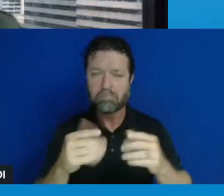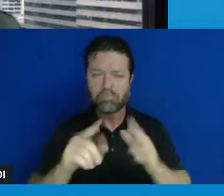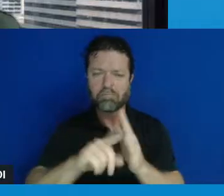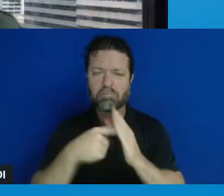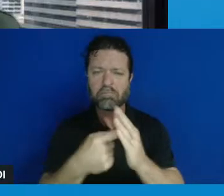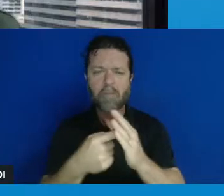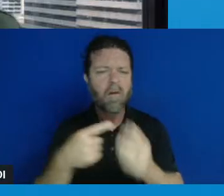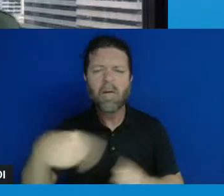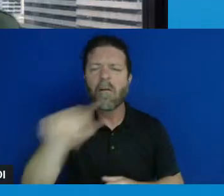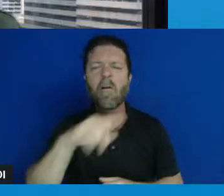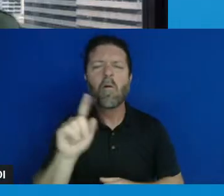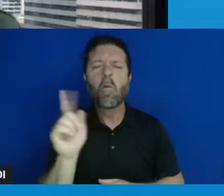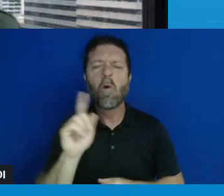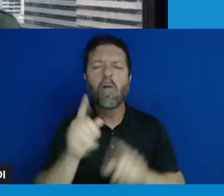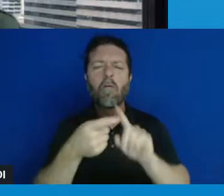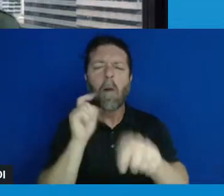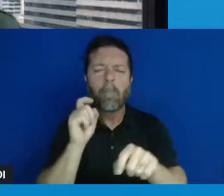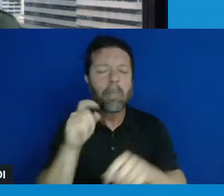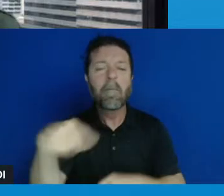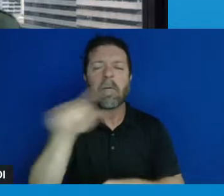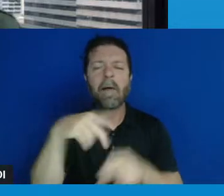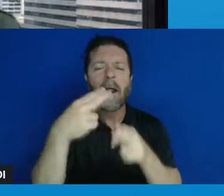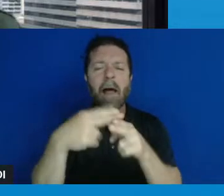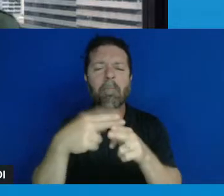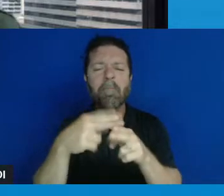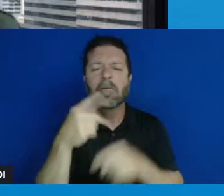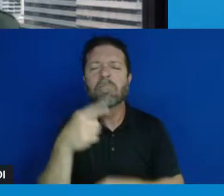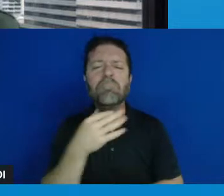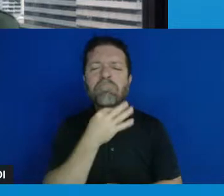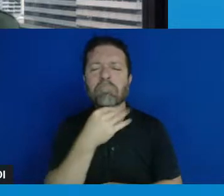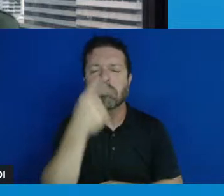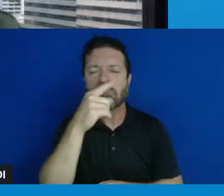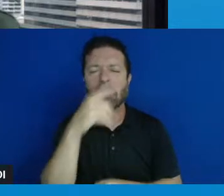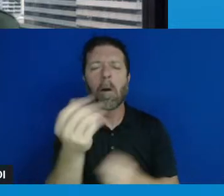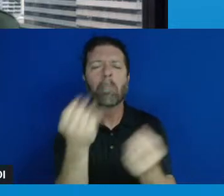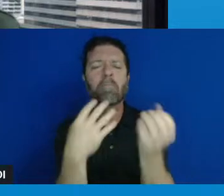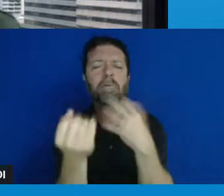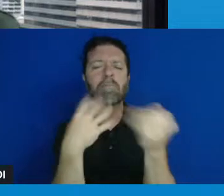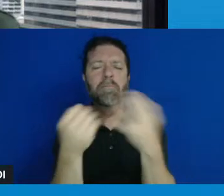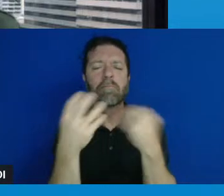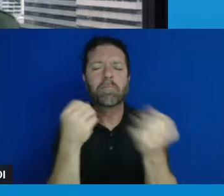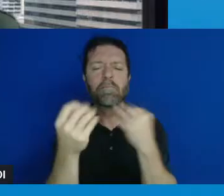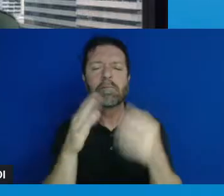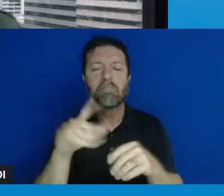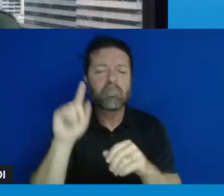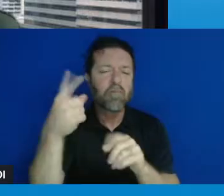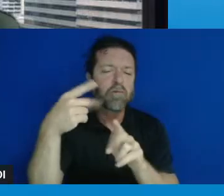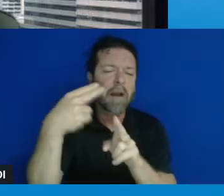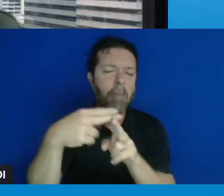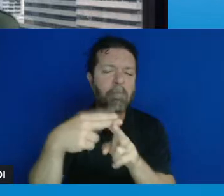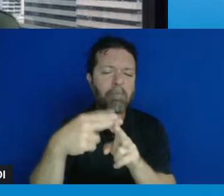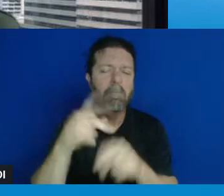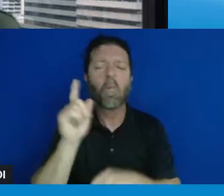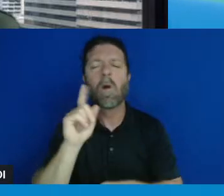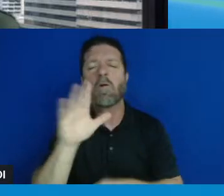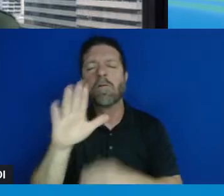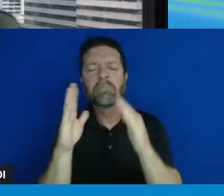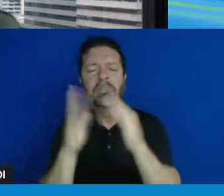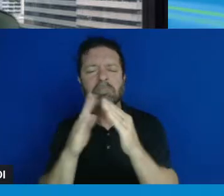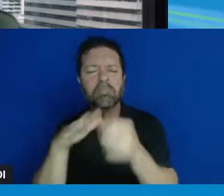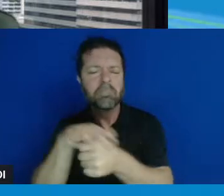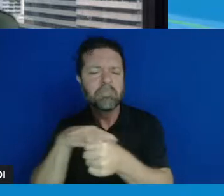your name? So shoot your first name and your location in the chat so we can give you a little shout out and a